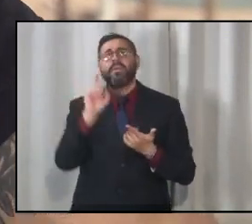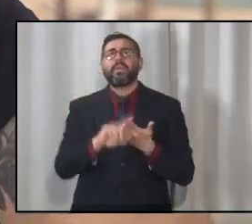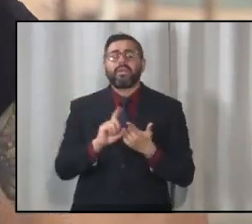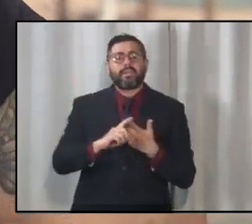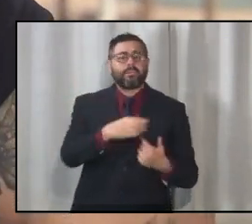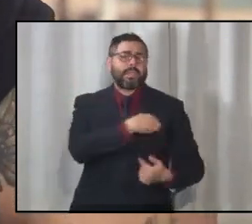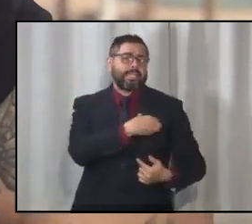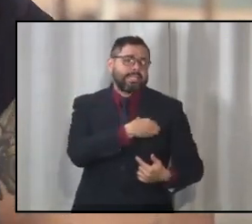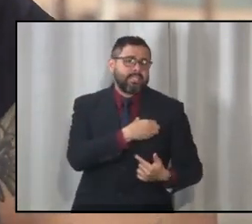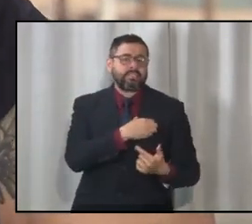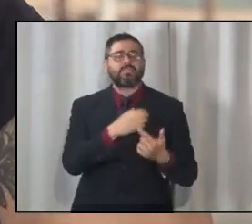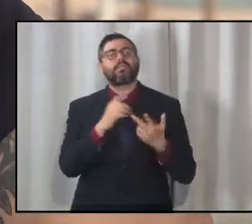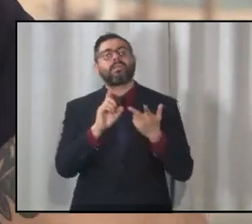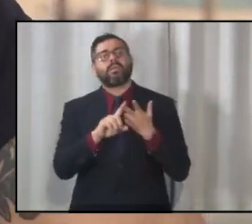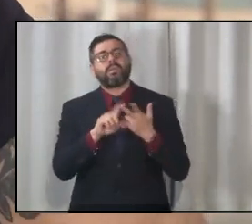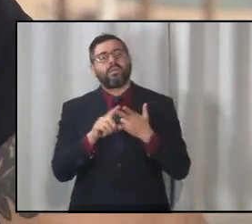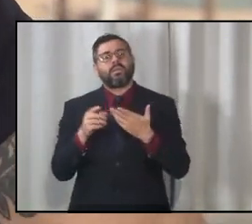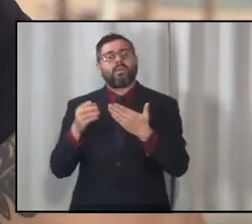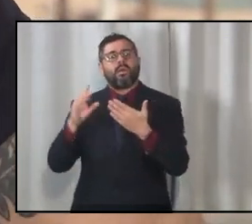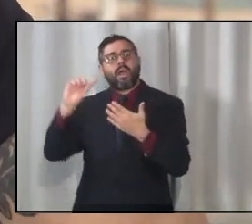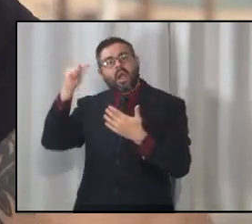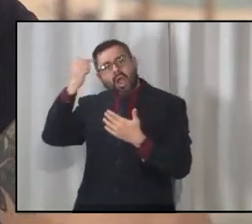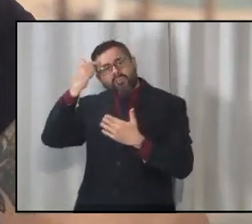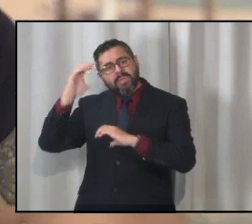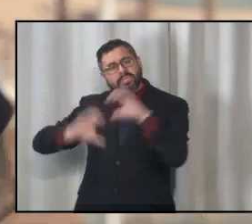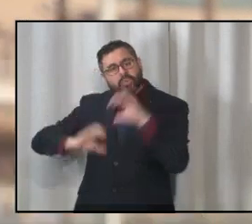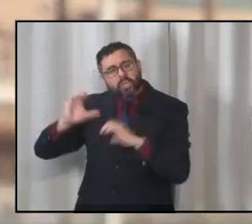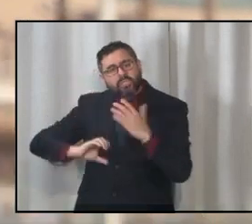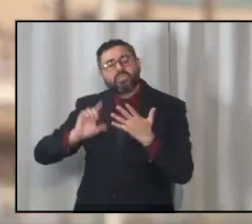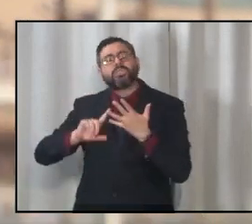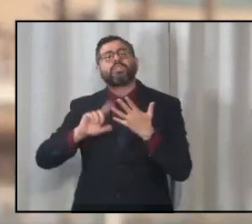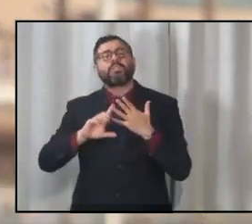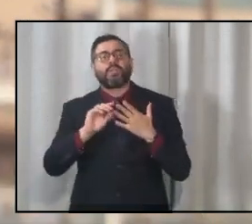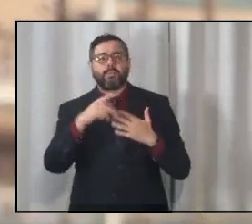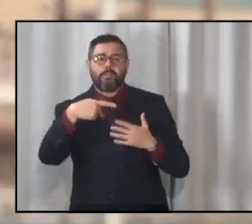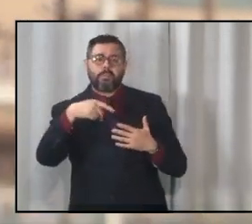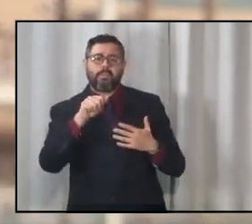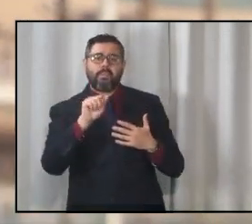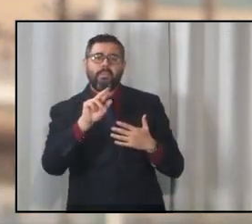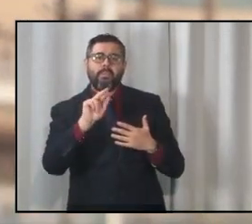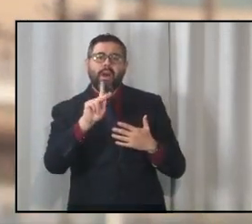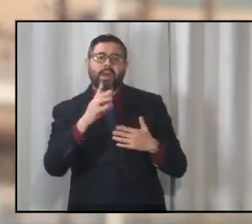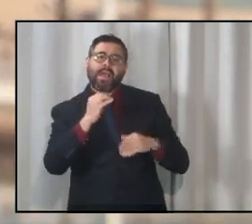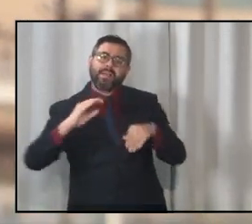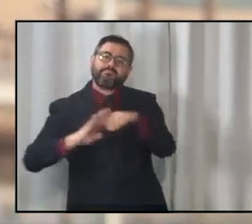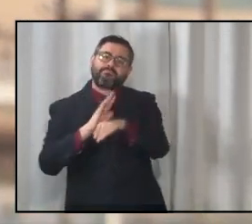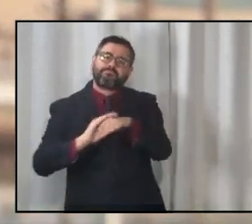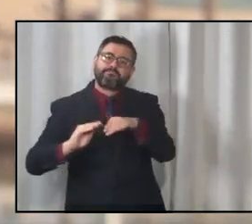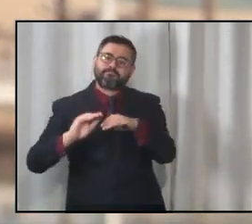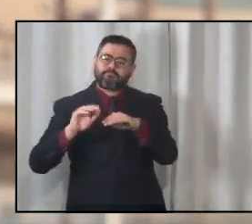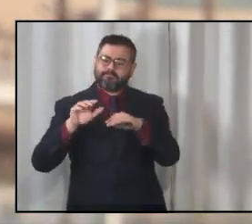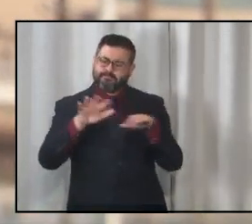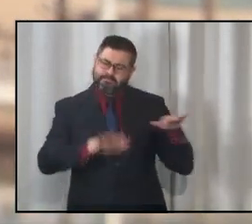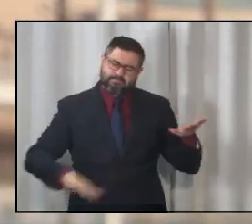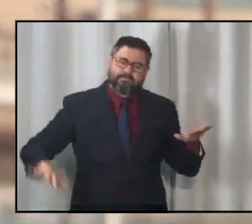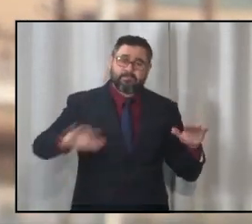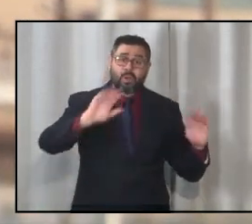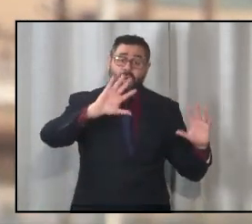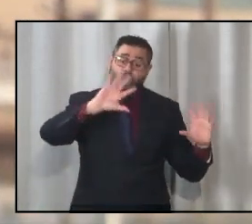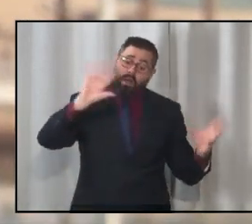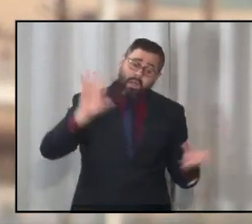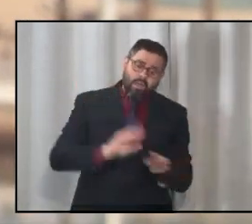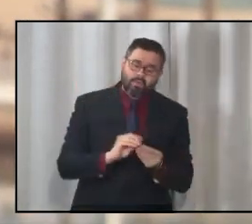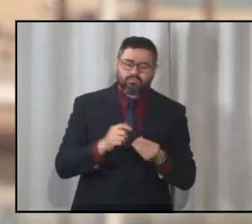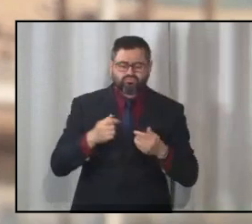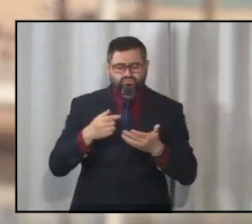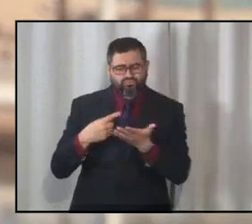police department, as well as public works and Parks, Recs, and Marine. And what we do is we come together, we bring our brains together to try to solve this issue of